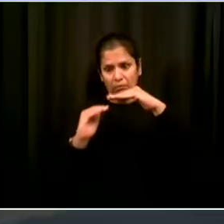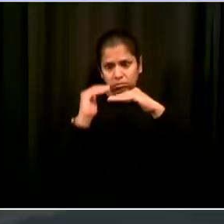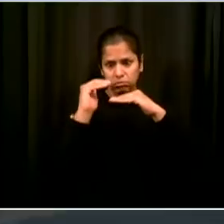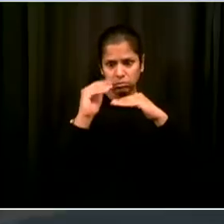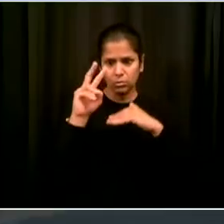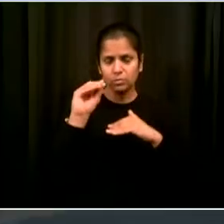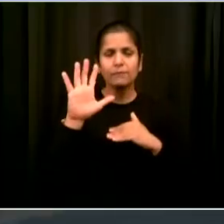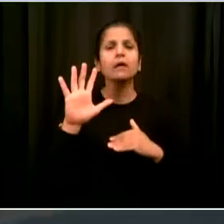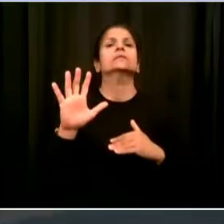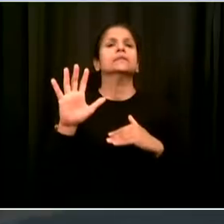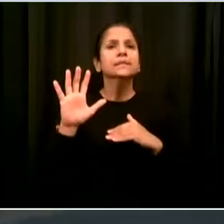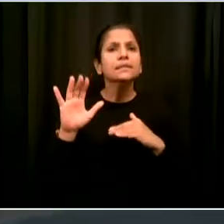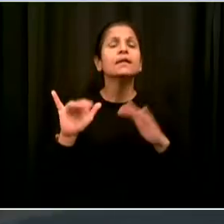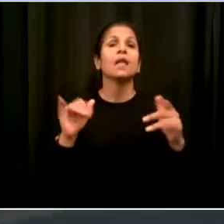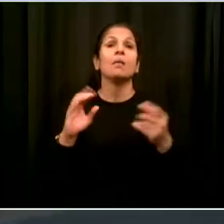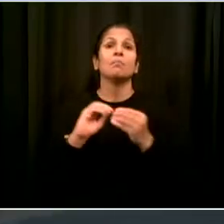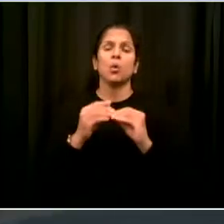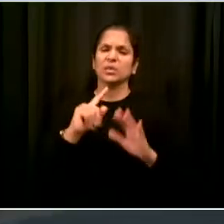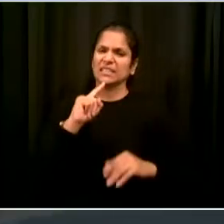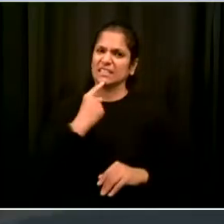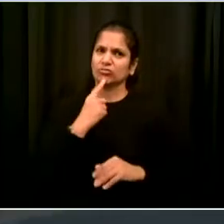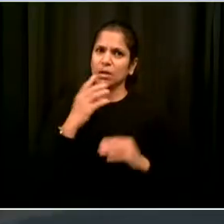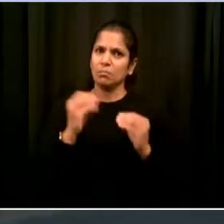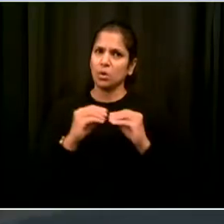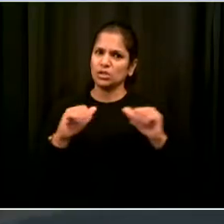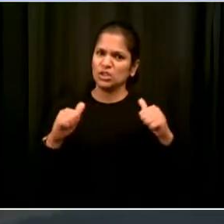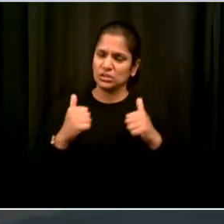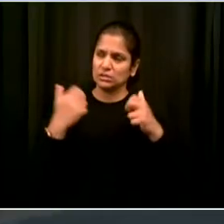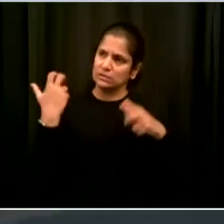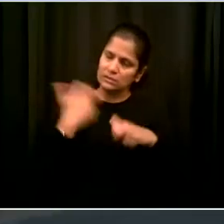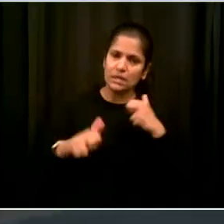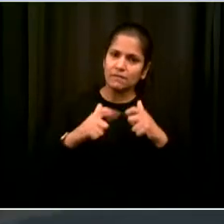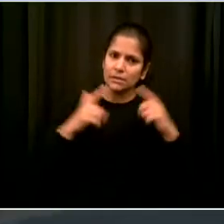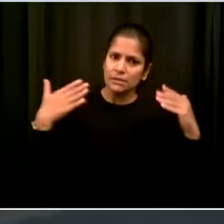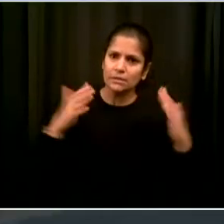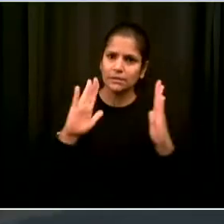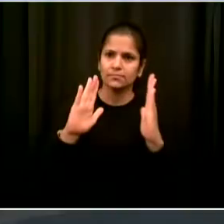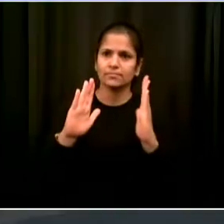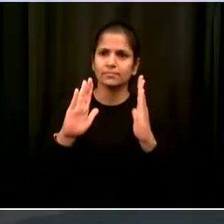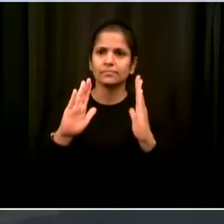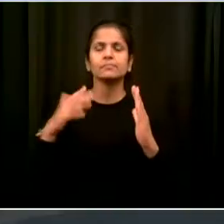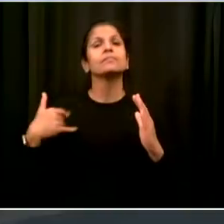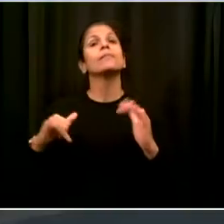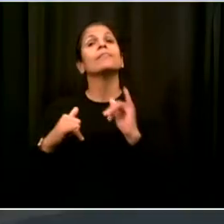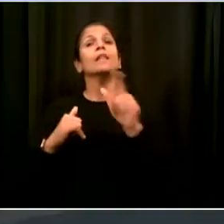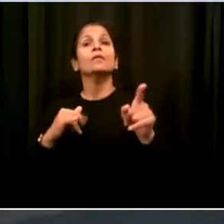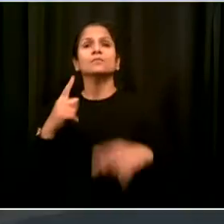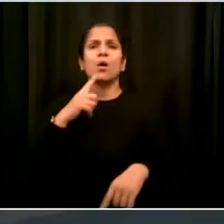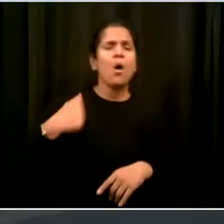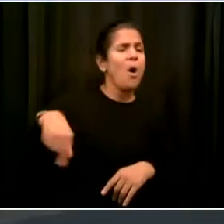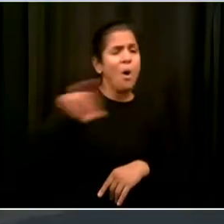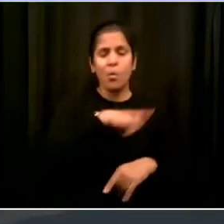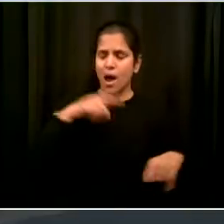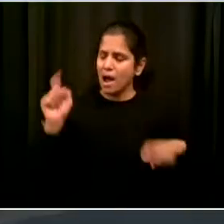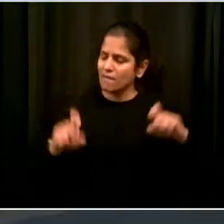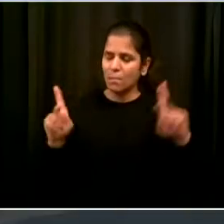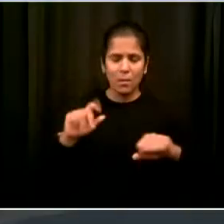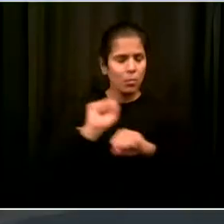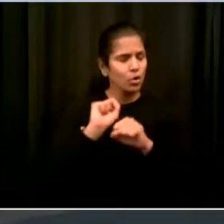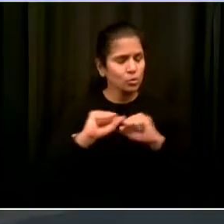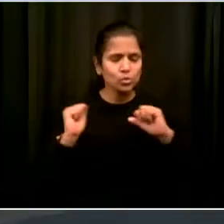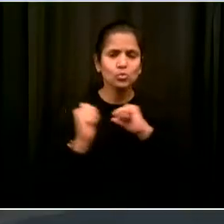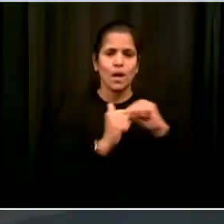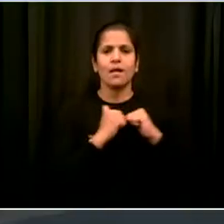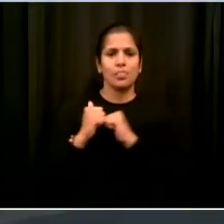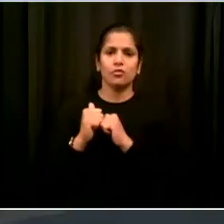a bigger challenge, and one that we're going to have to confront. All of us are going to have to be part of addressing. The